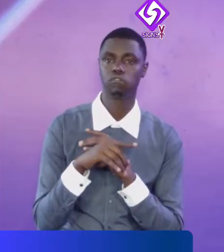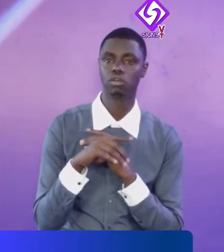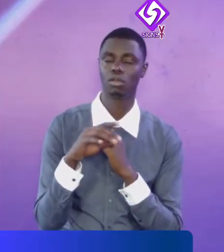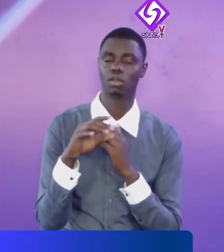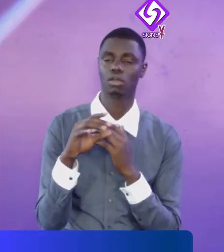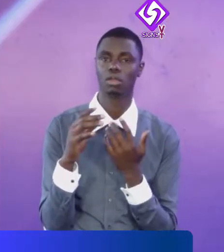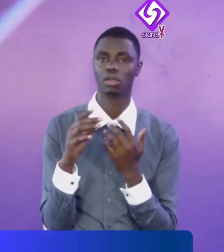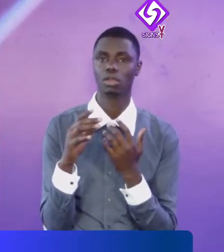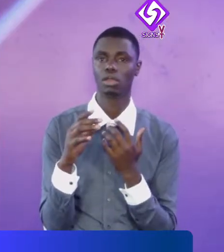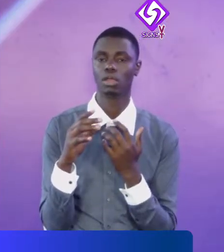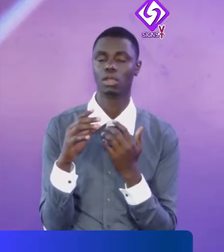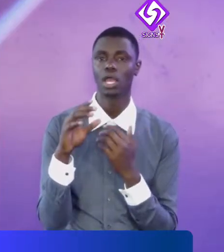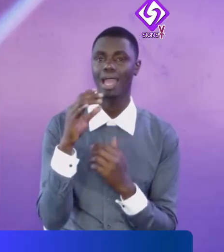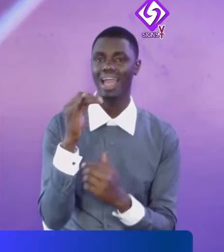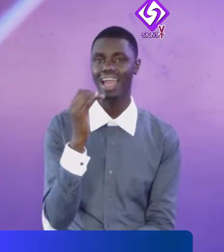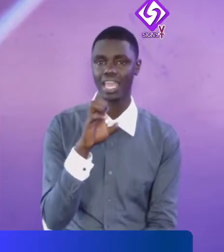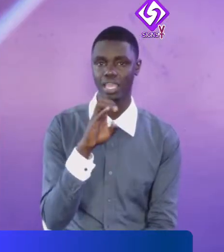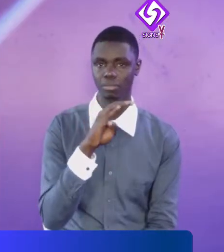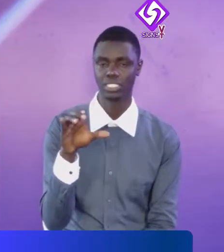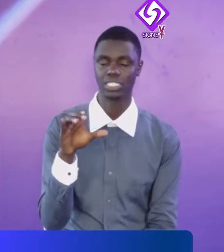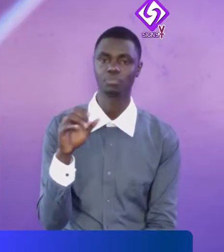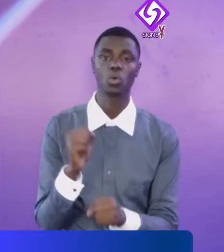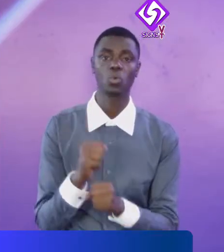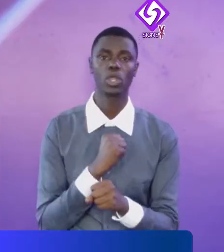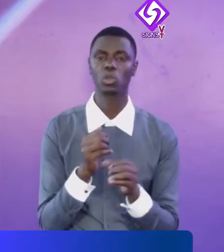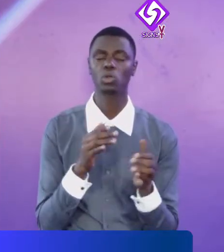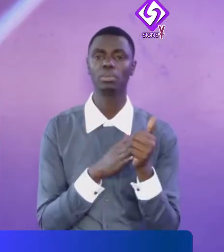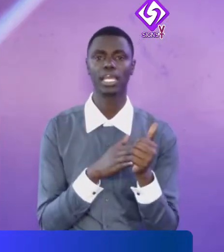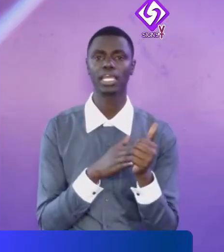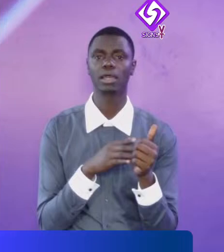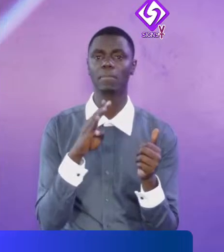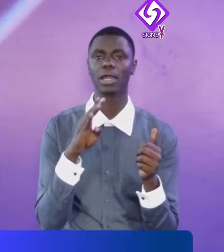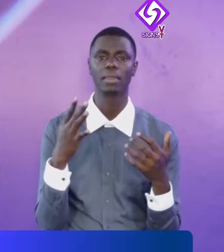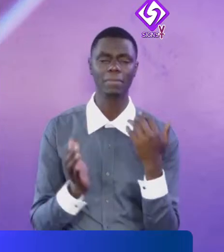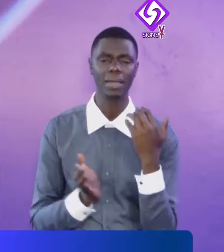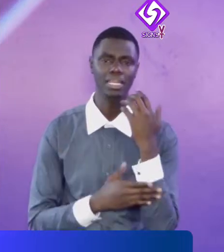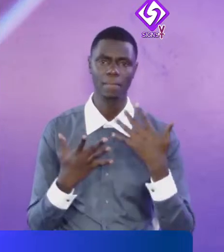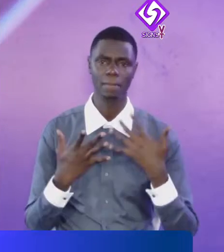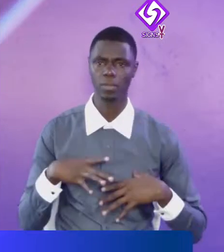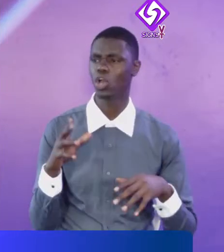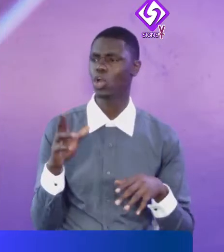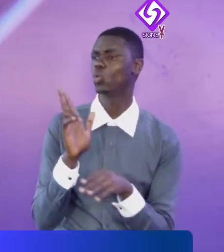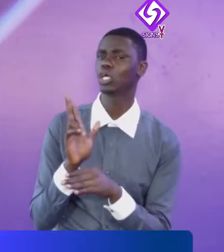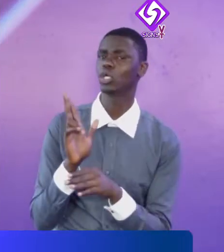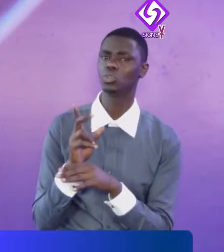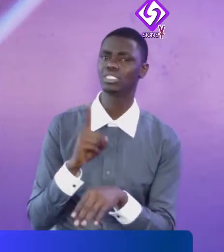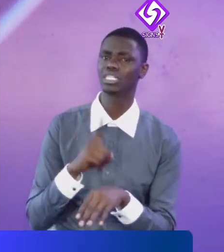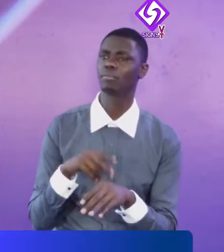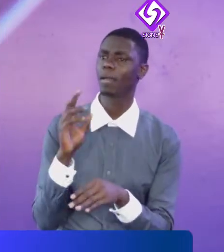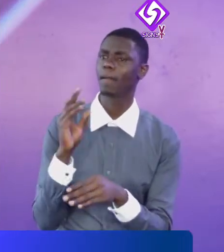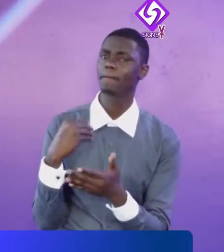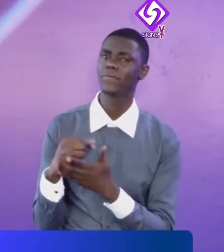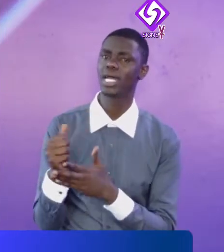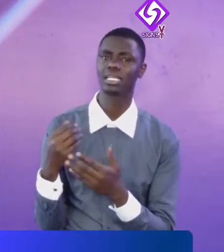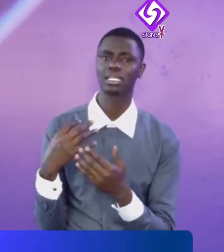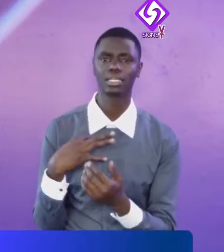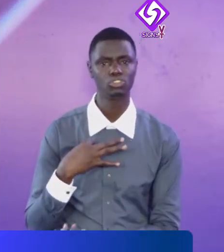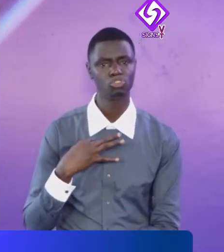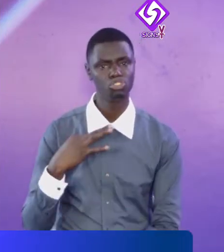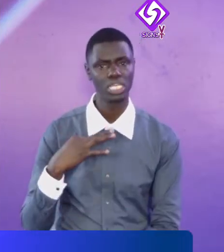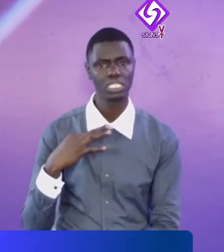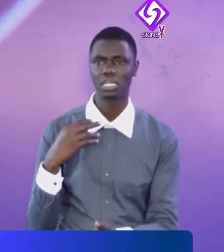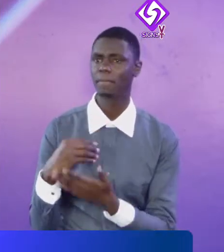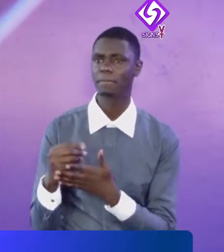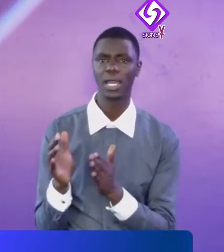by scams. Alan, would you spend time buying desks, buying